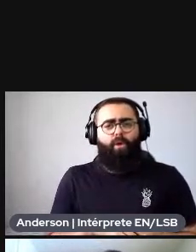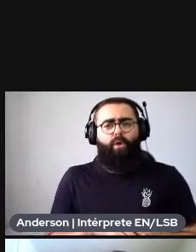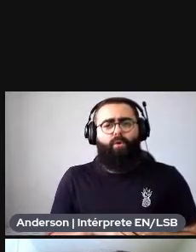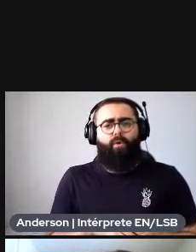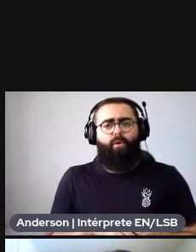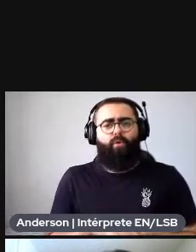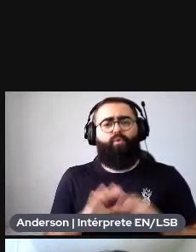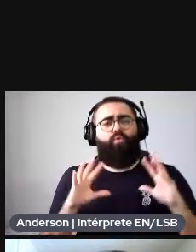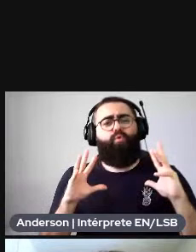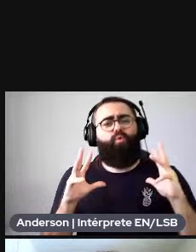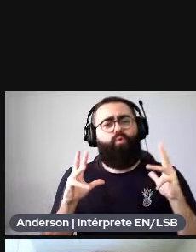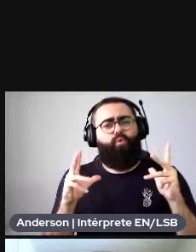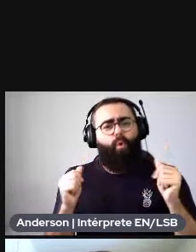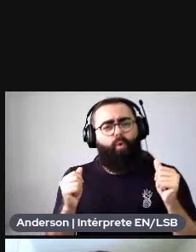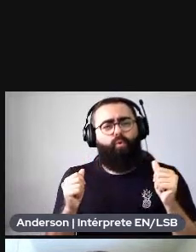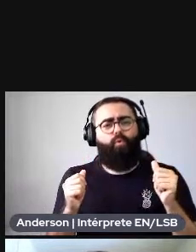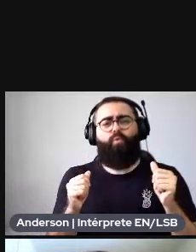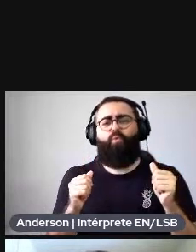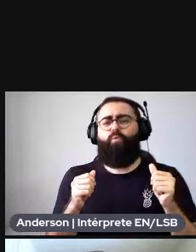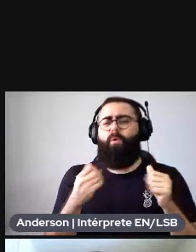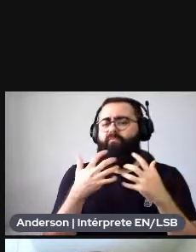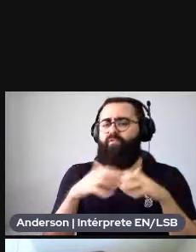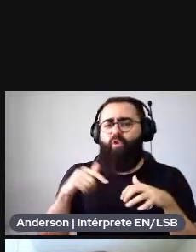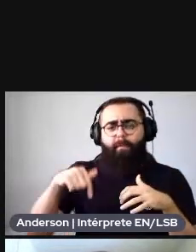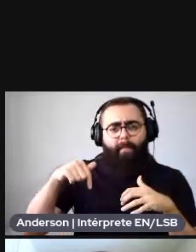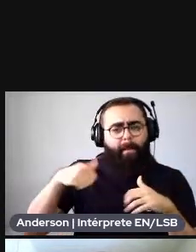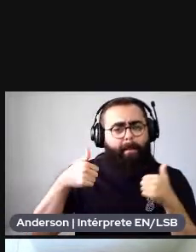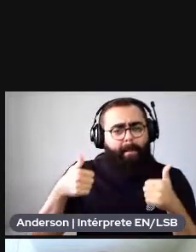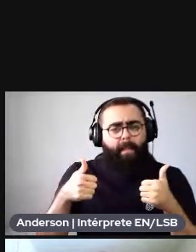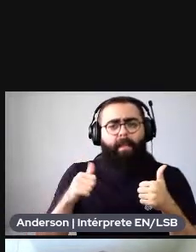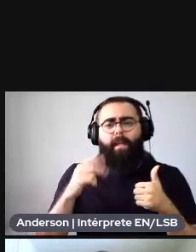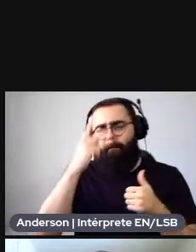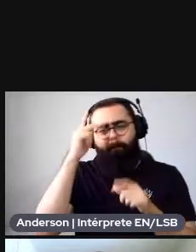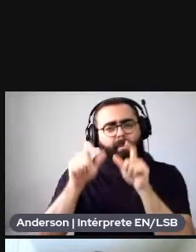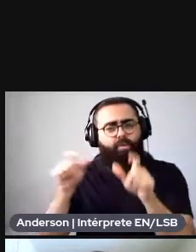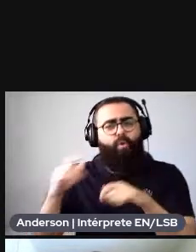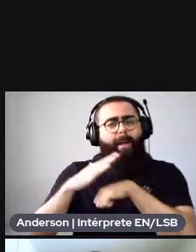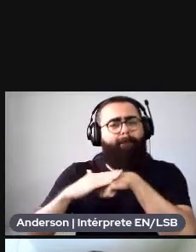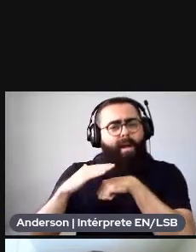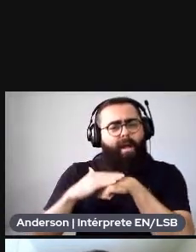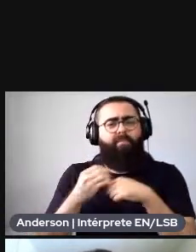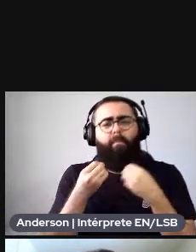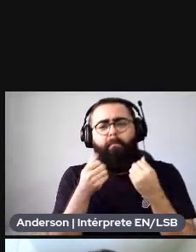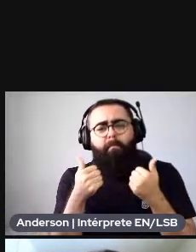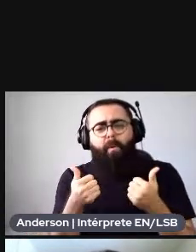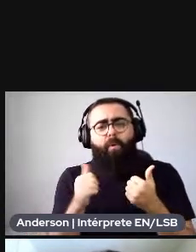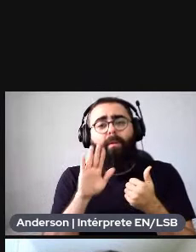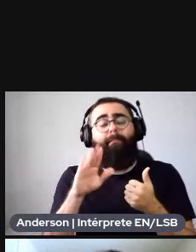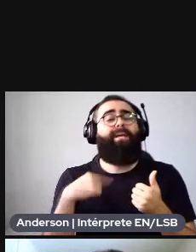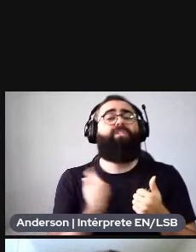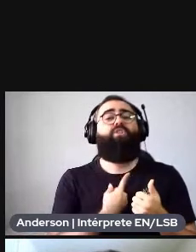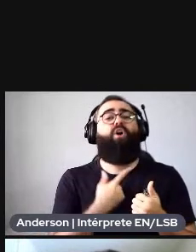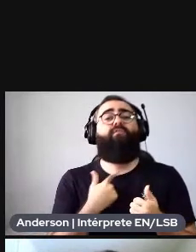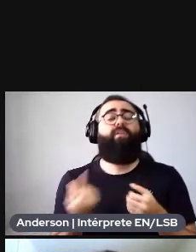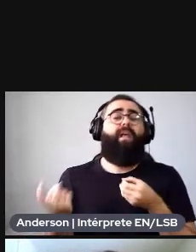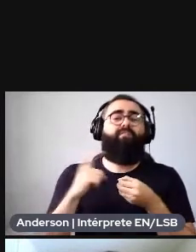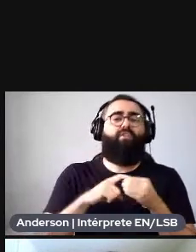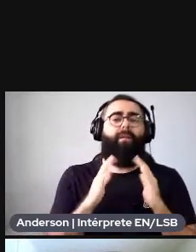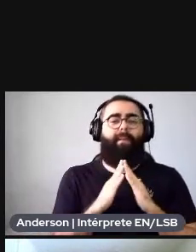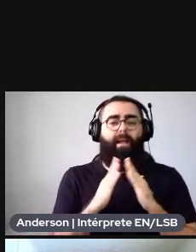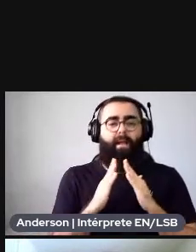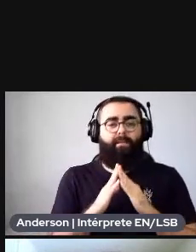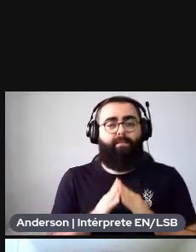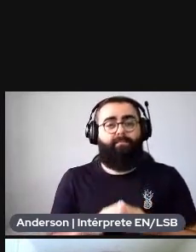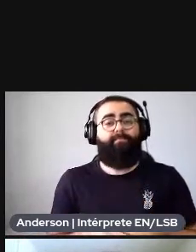queremos es regresar a casa. This is what some evacuees from